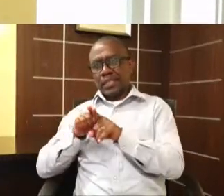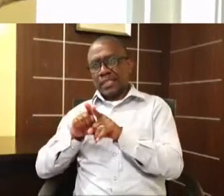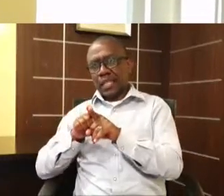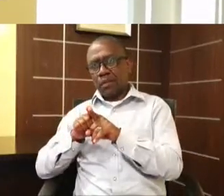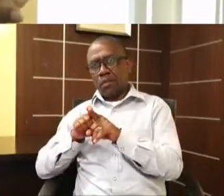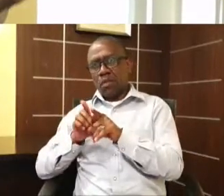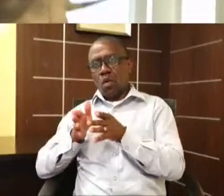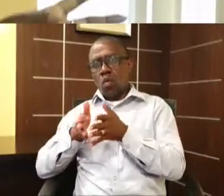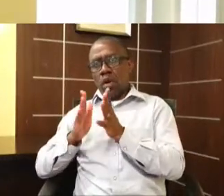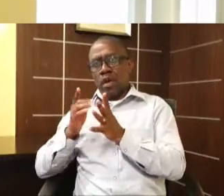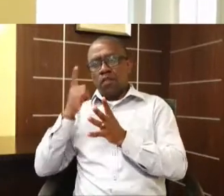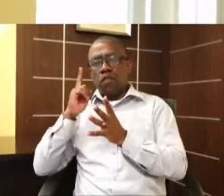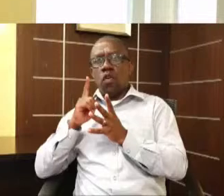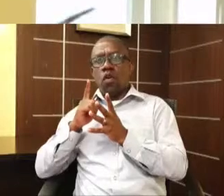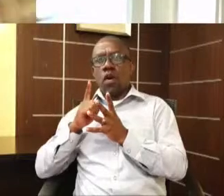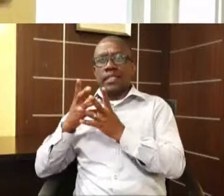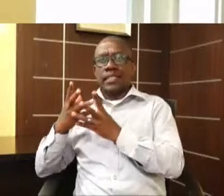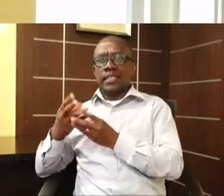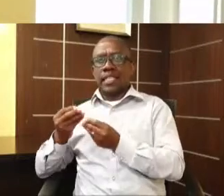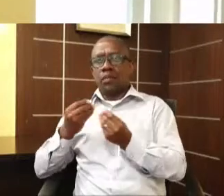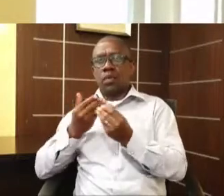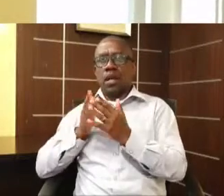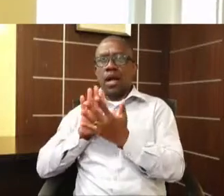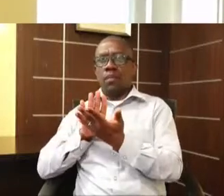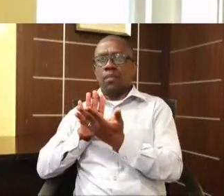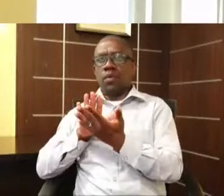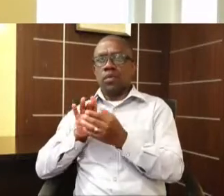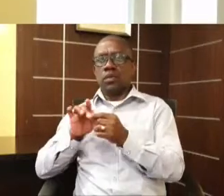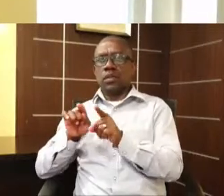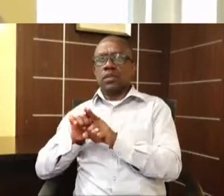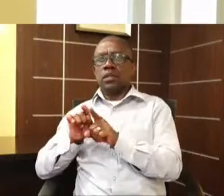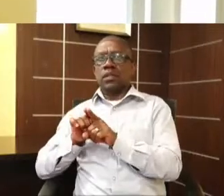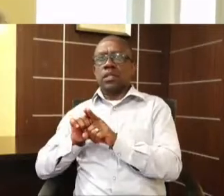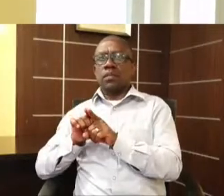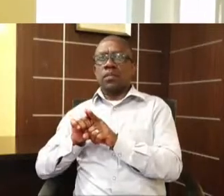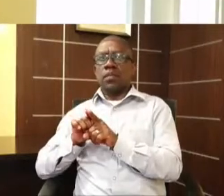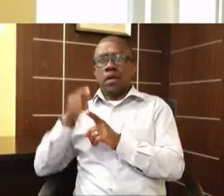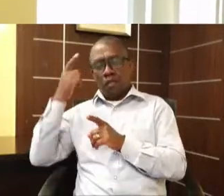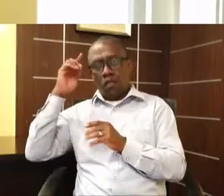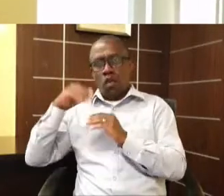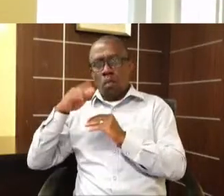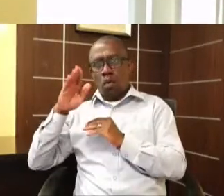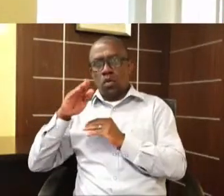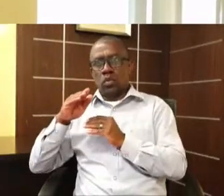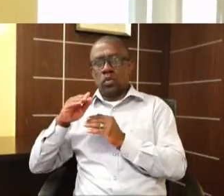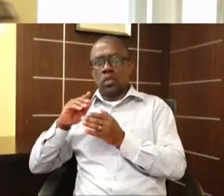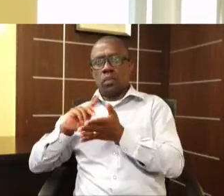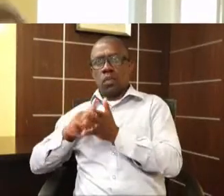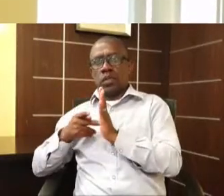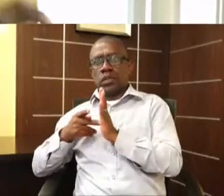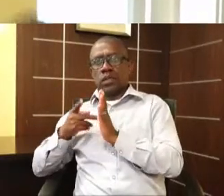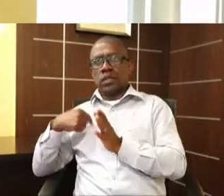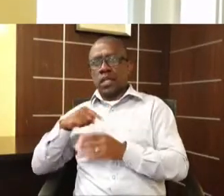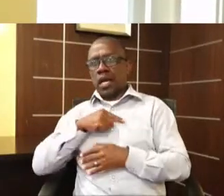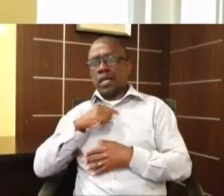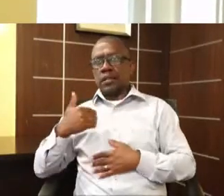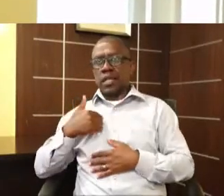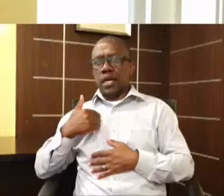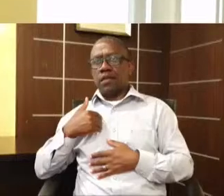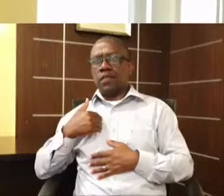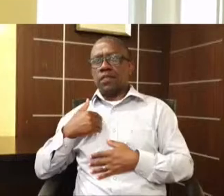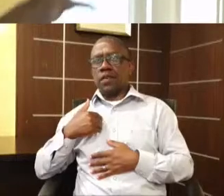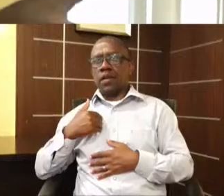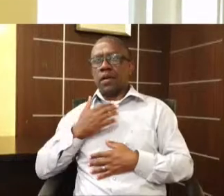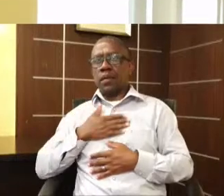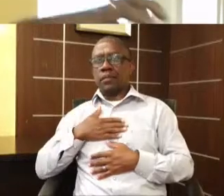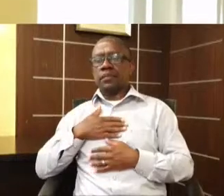the conservative approach is the fact that for most of the projects that we have to